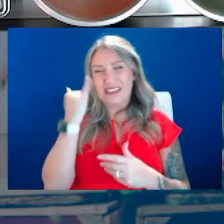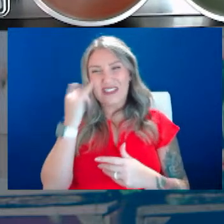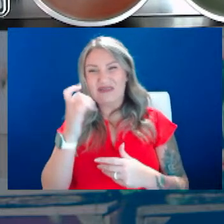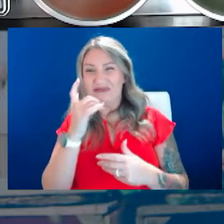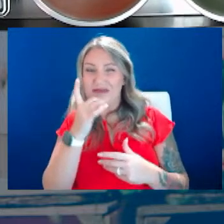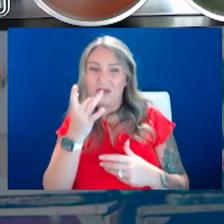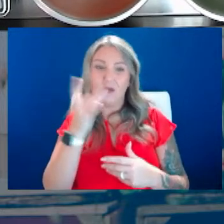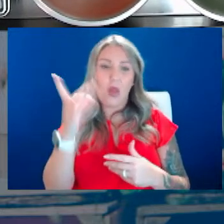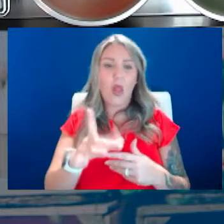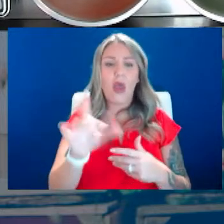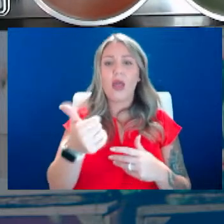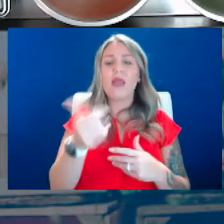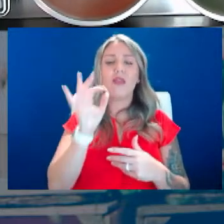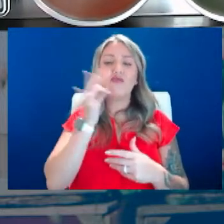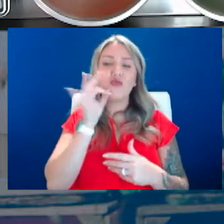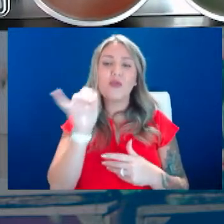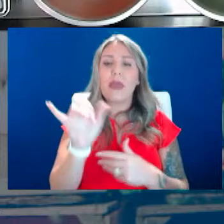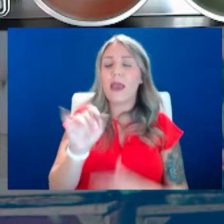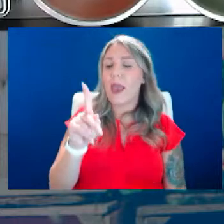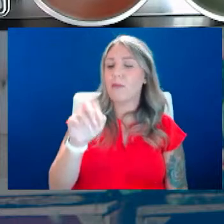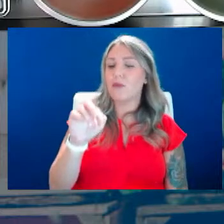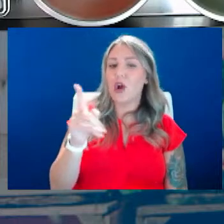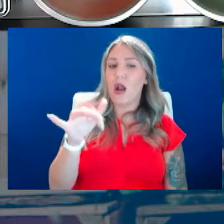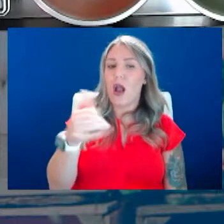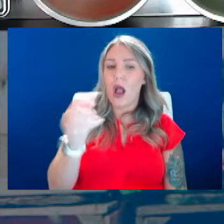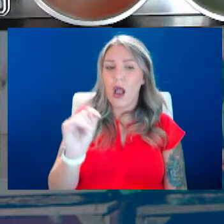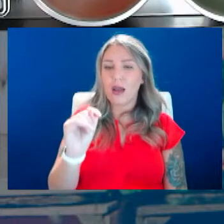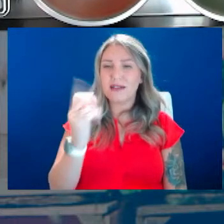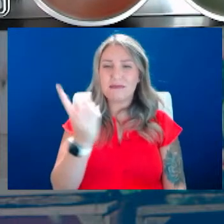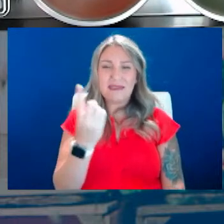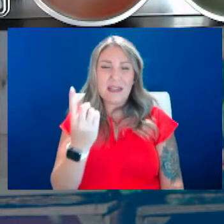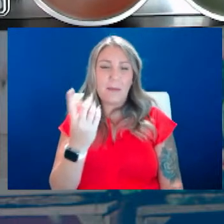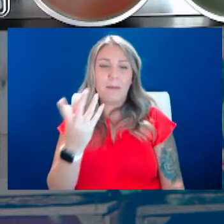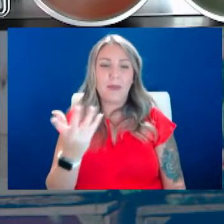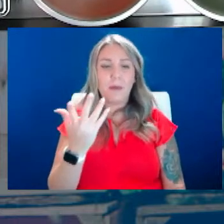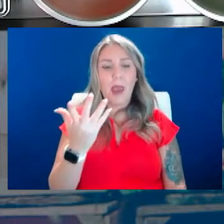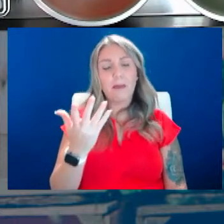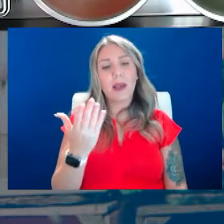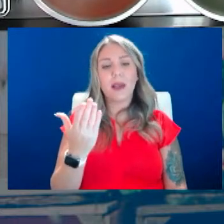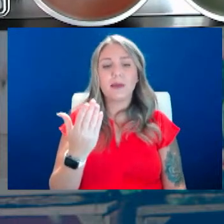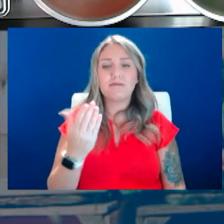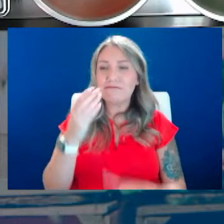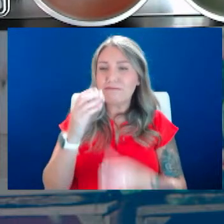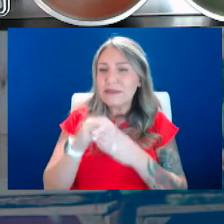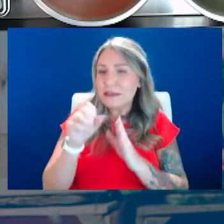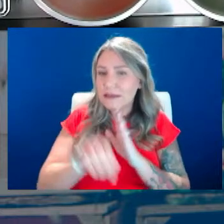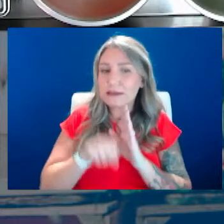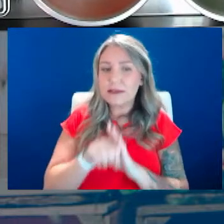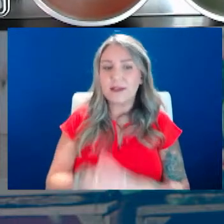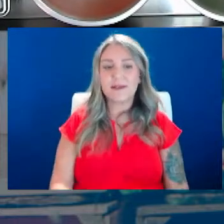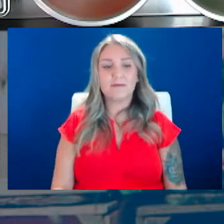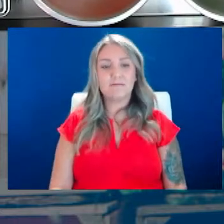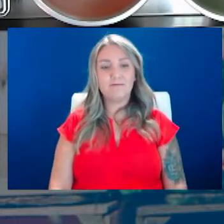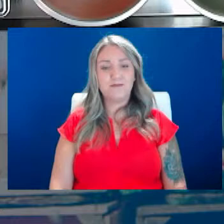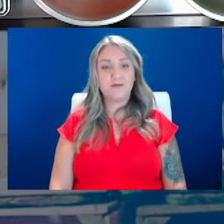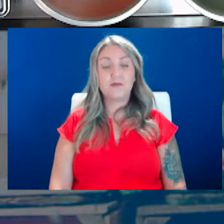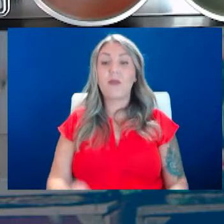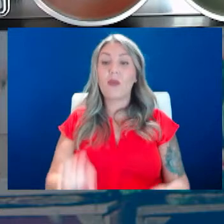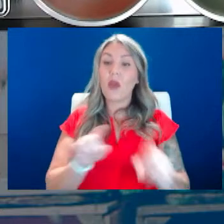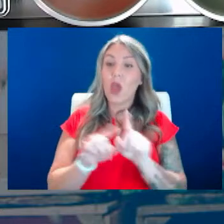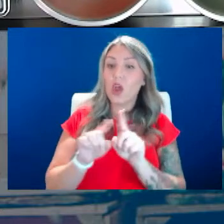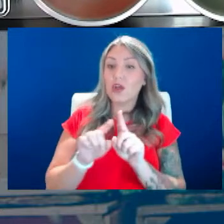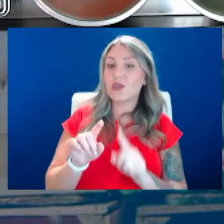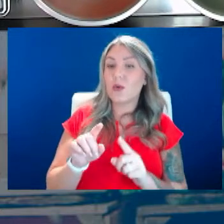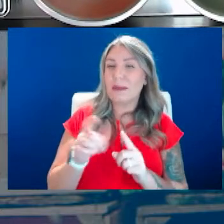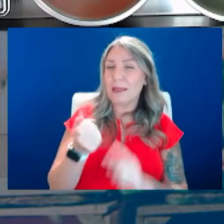fruit, like apricot, something that might be in season. So we're also going to add a little teriyaki